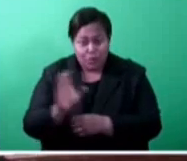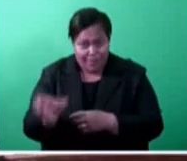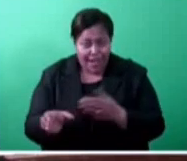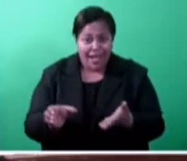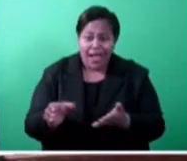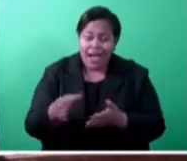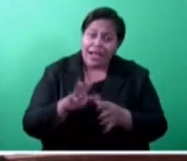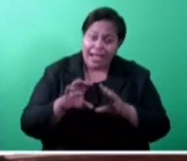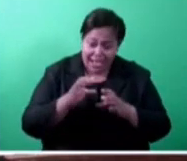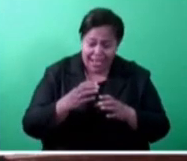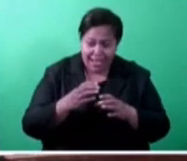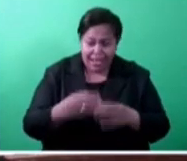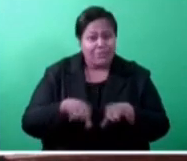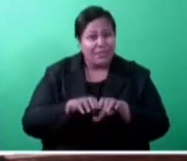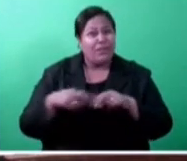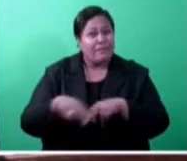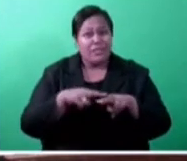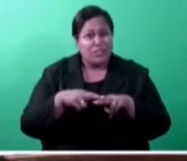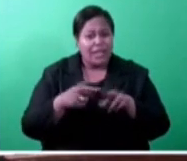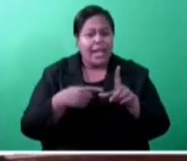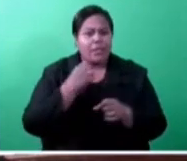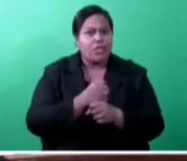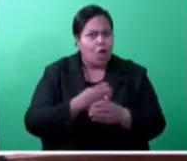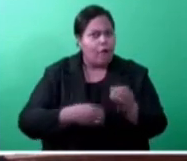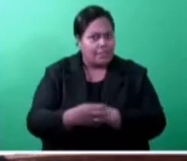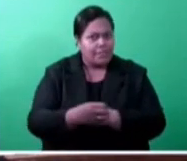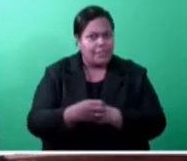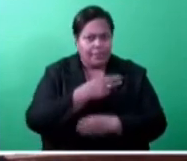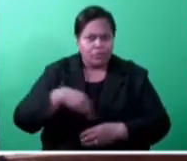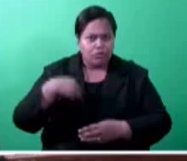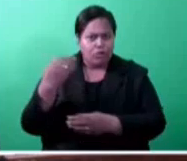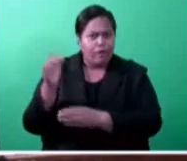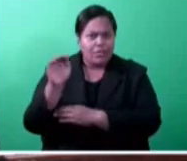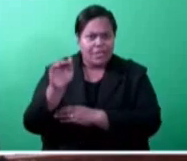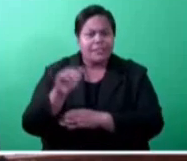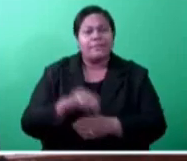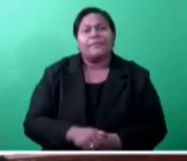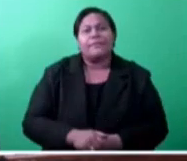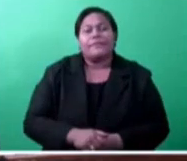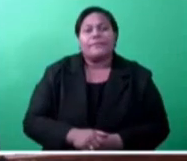Foreign Affairs, and the Office of the Attorney General. I beg your pardon, the Solicitor General.